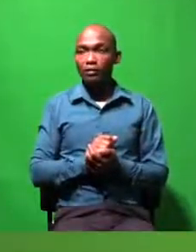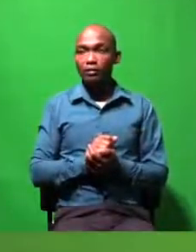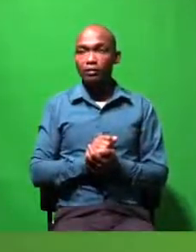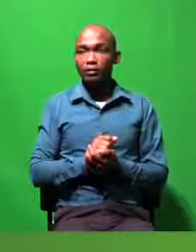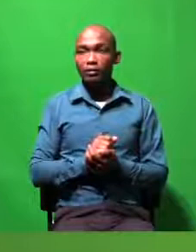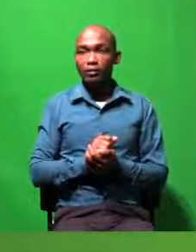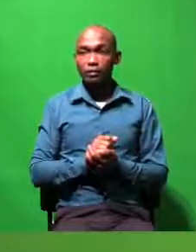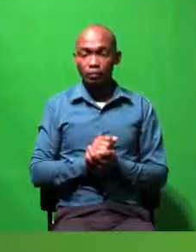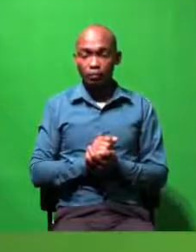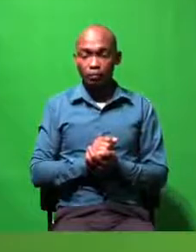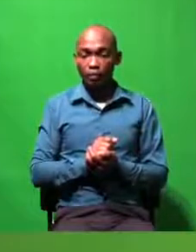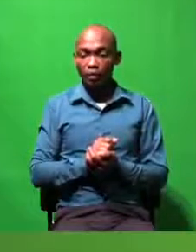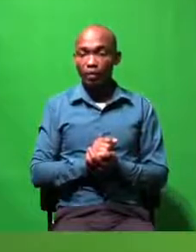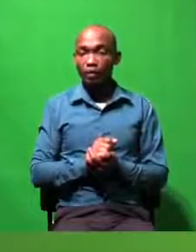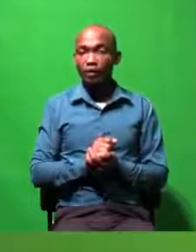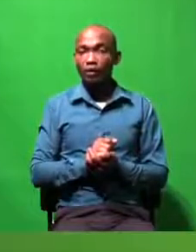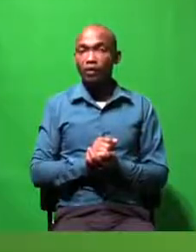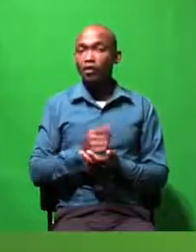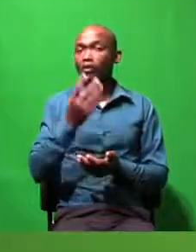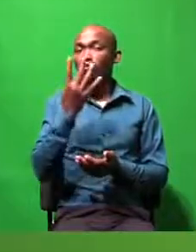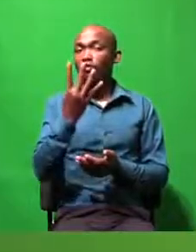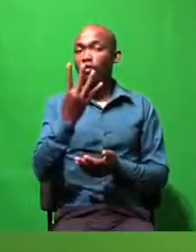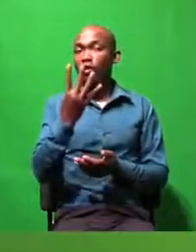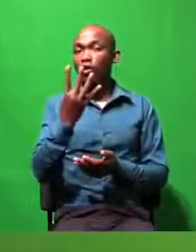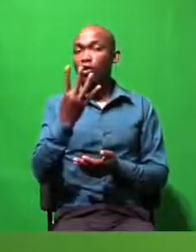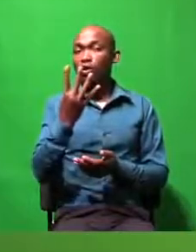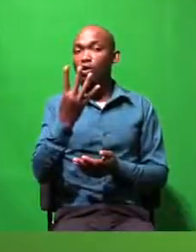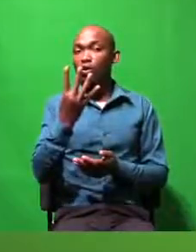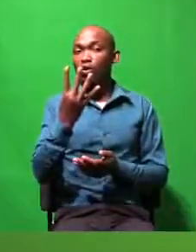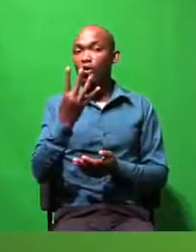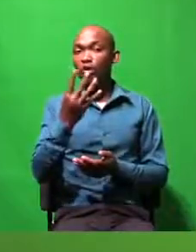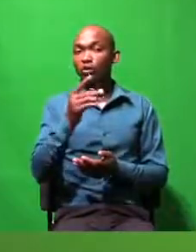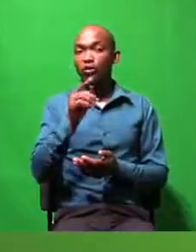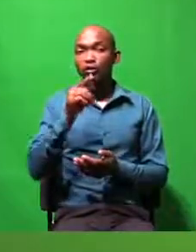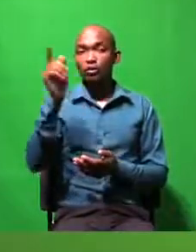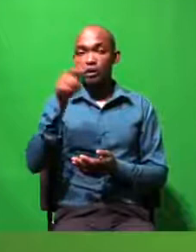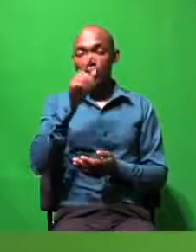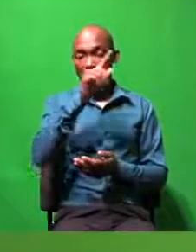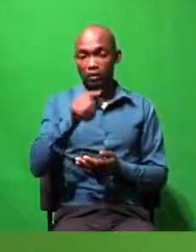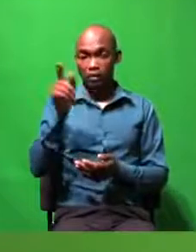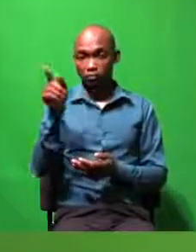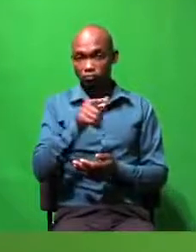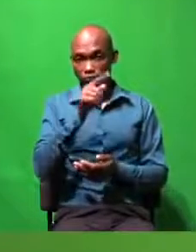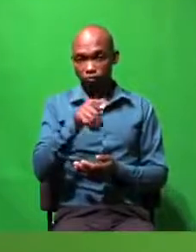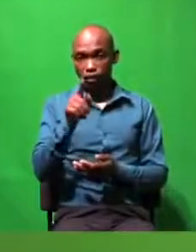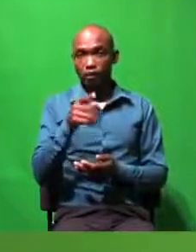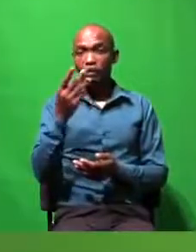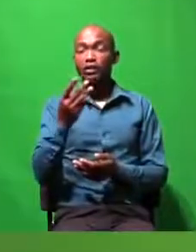go back to how to find the angles in a full turn. By adding all angles is equal to full turn, which